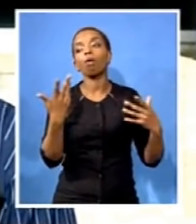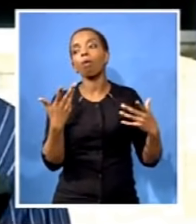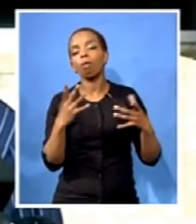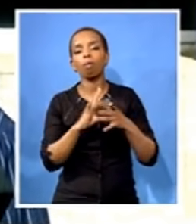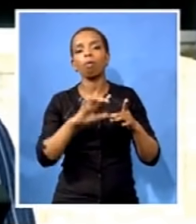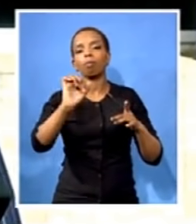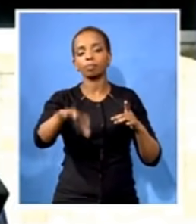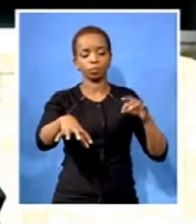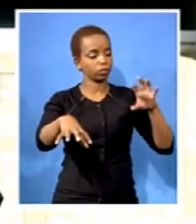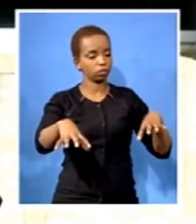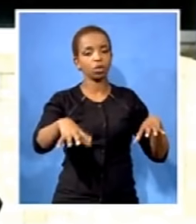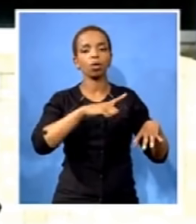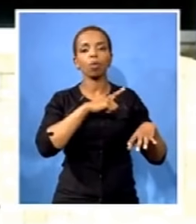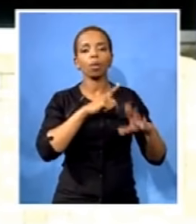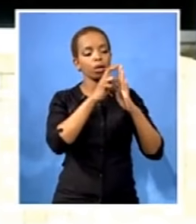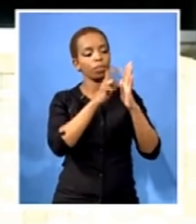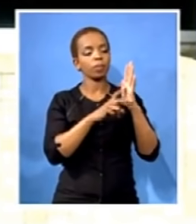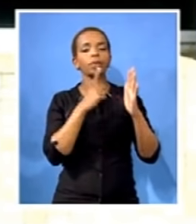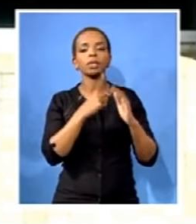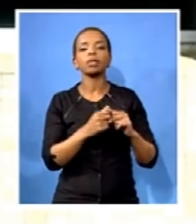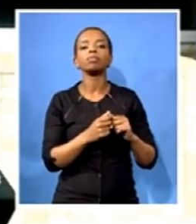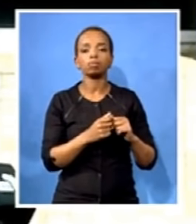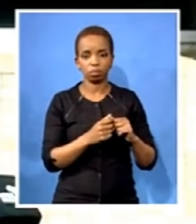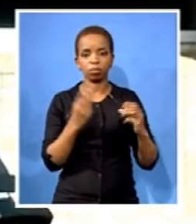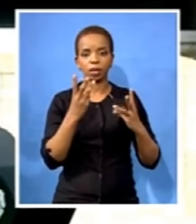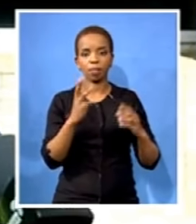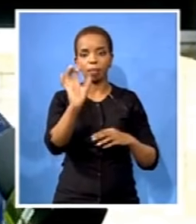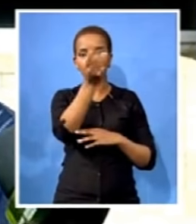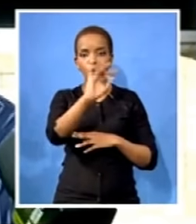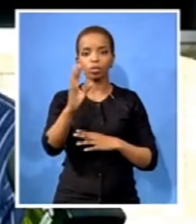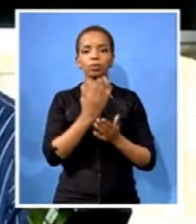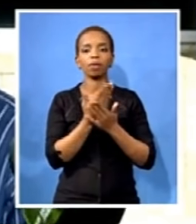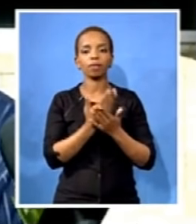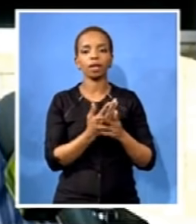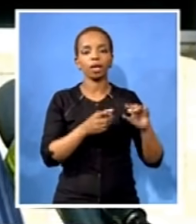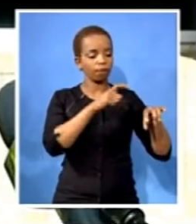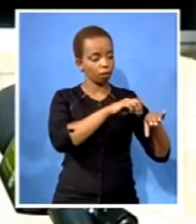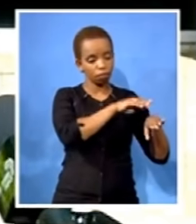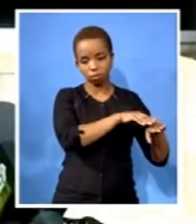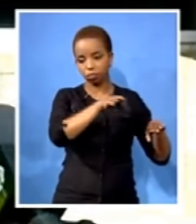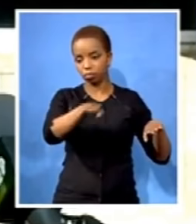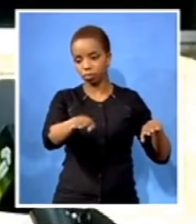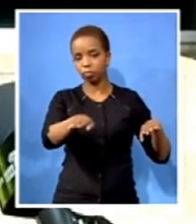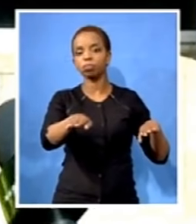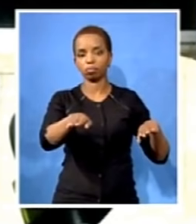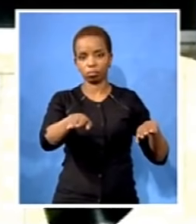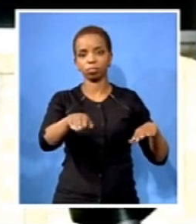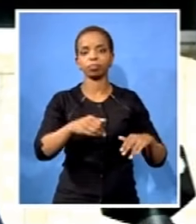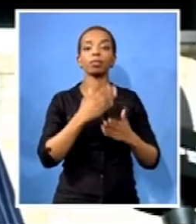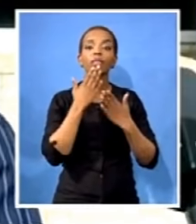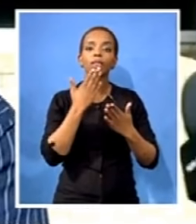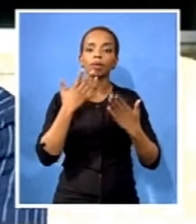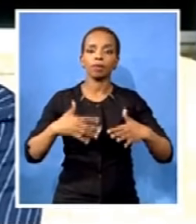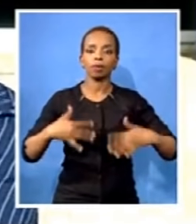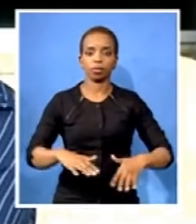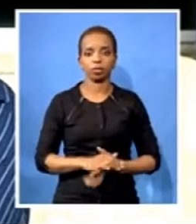to go back because they were affected by the lockdown. Thank you very much. Thank you, boss. Okay, colleagues, we have very few minutes left.